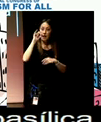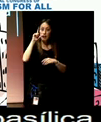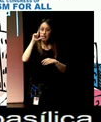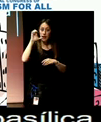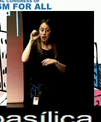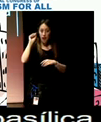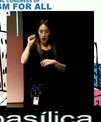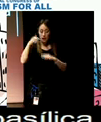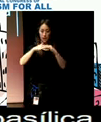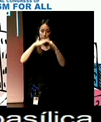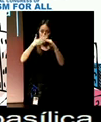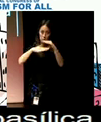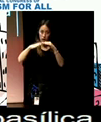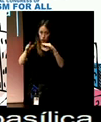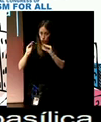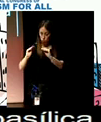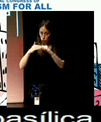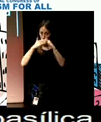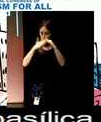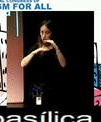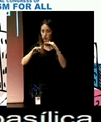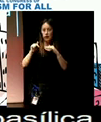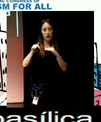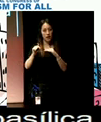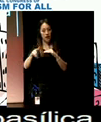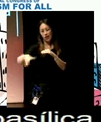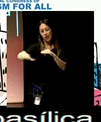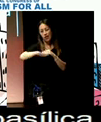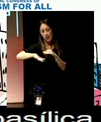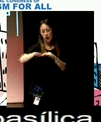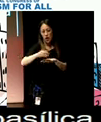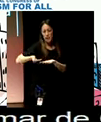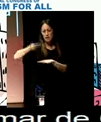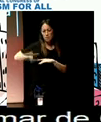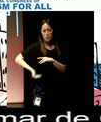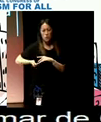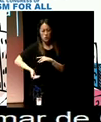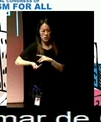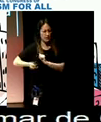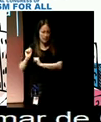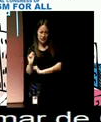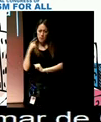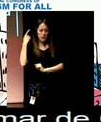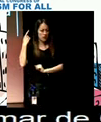one of the most important places of the